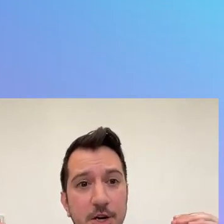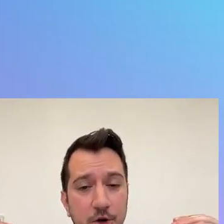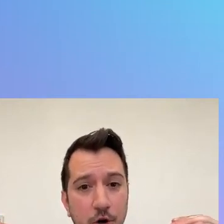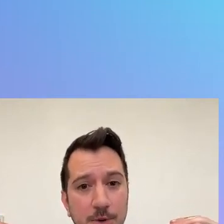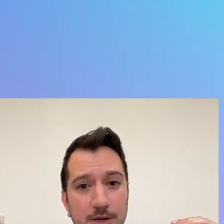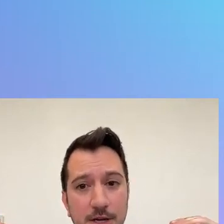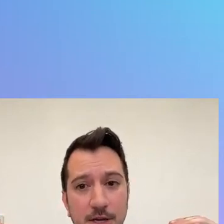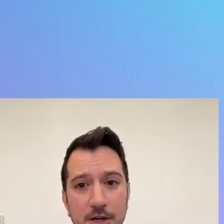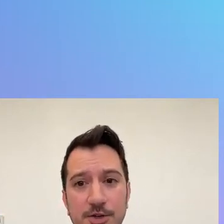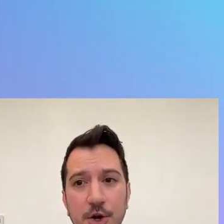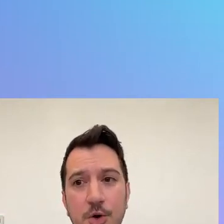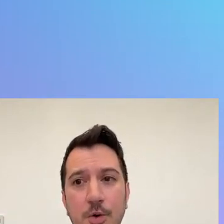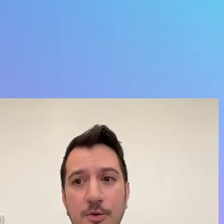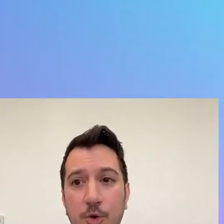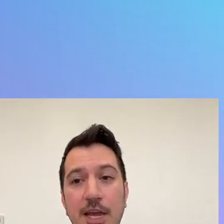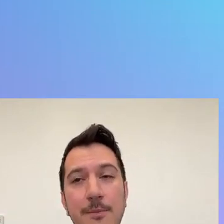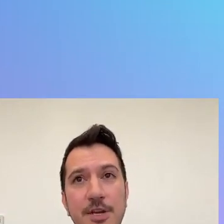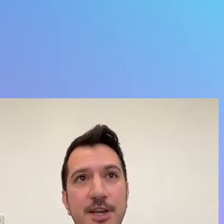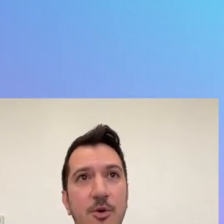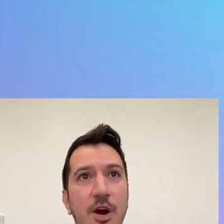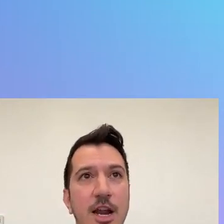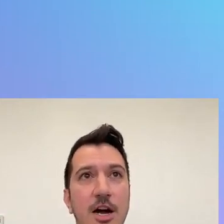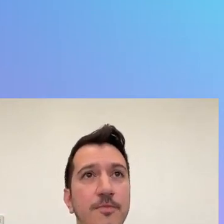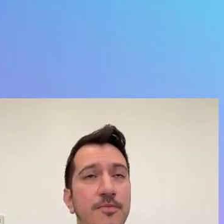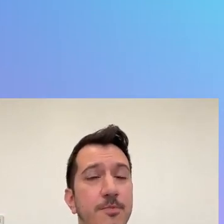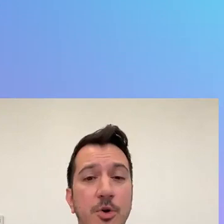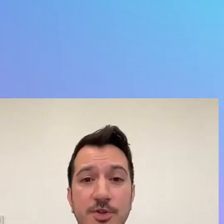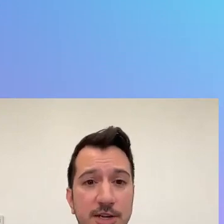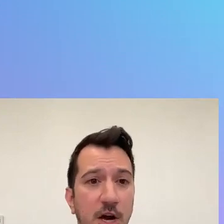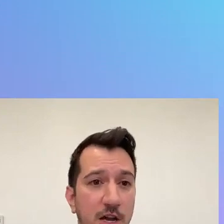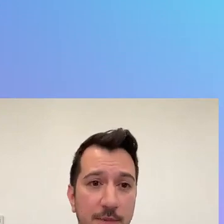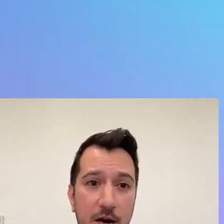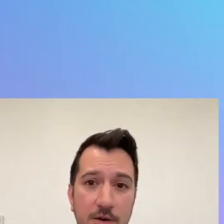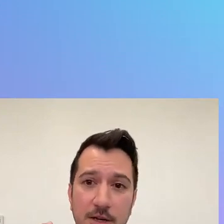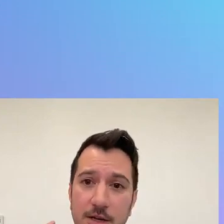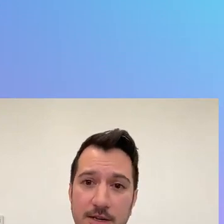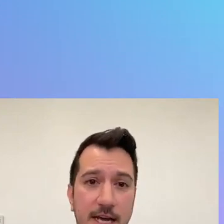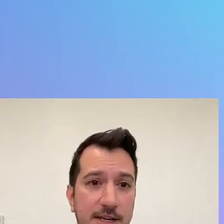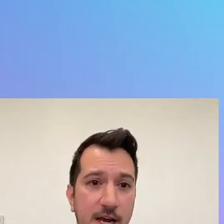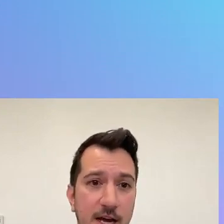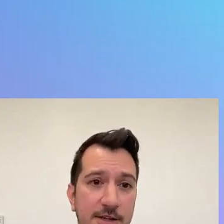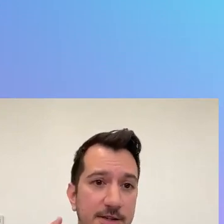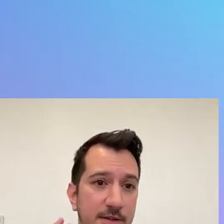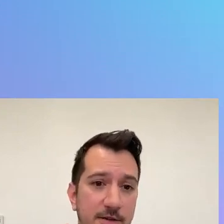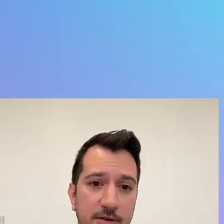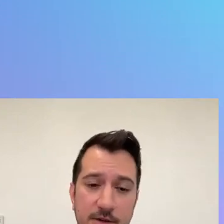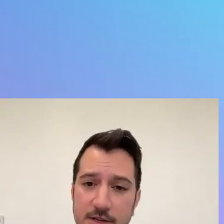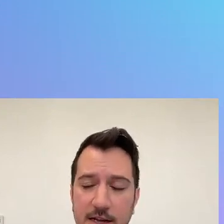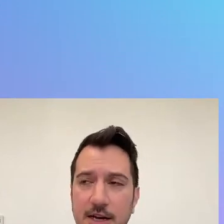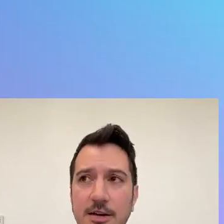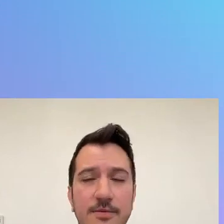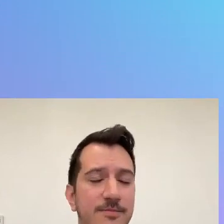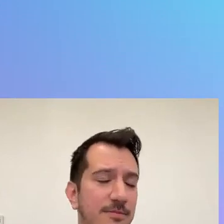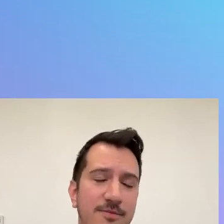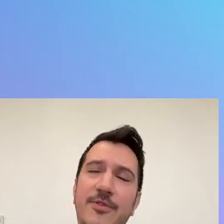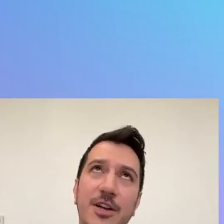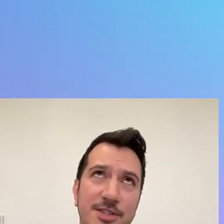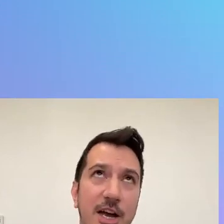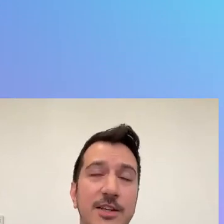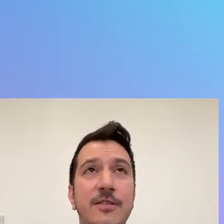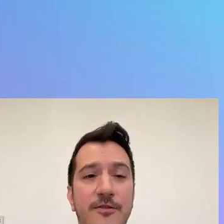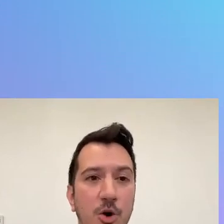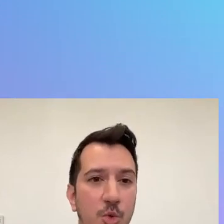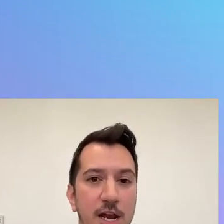yet to be determined. So for the APCA right now, it's mostly talking about text size,